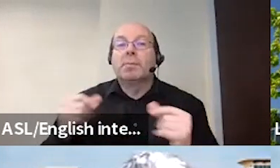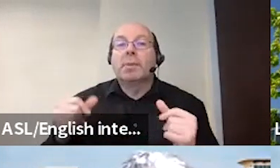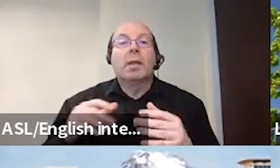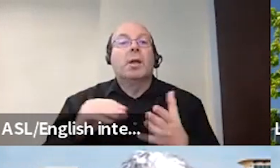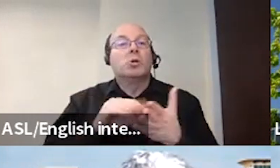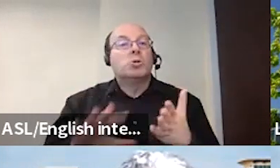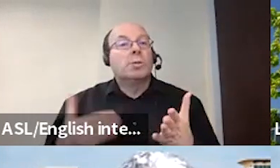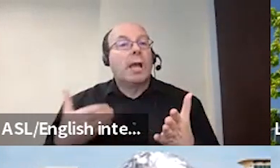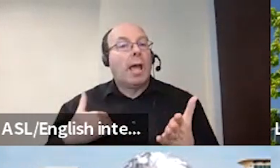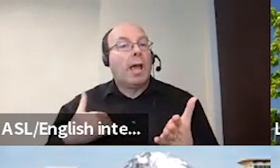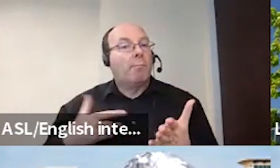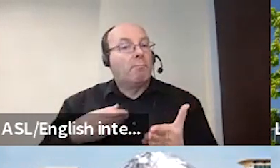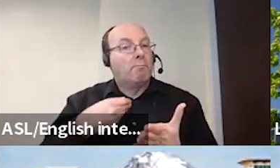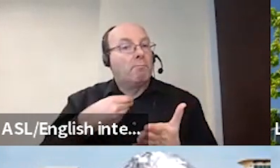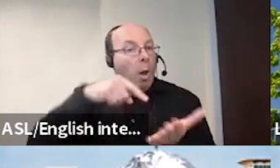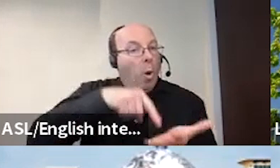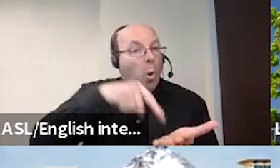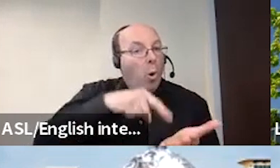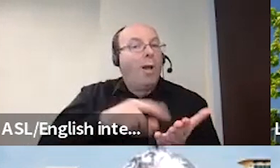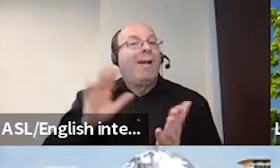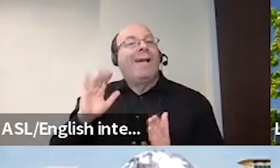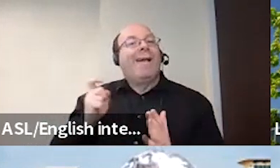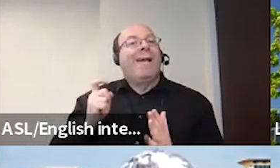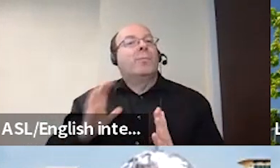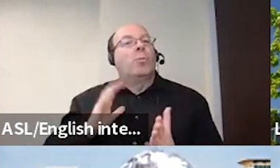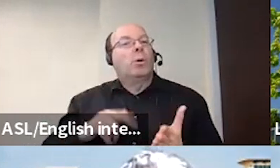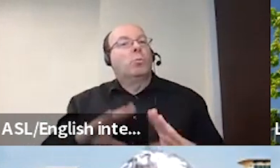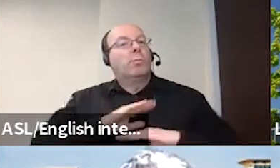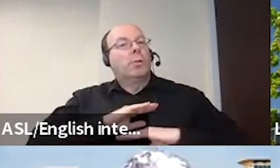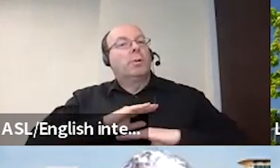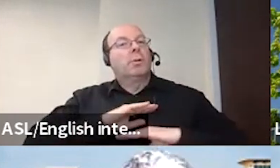past due balances that have previously qualified for HERF assistance. So